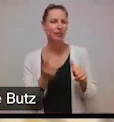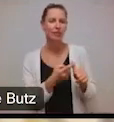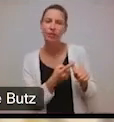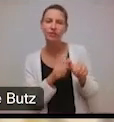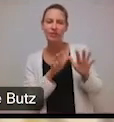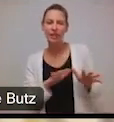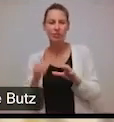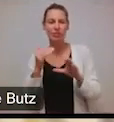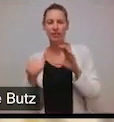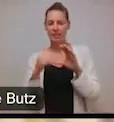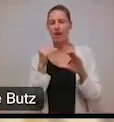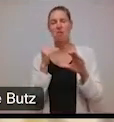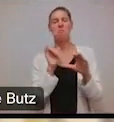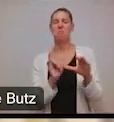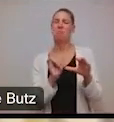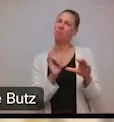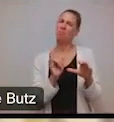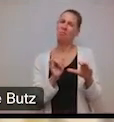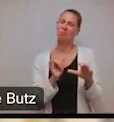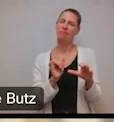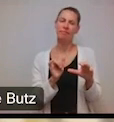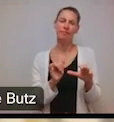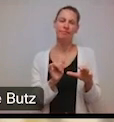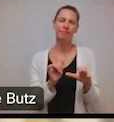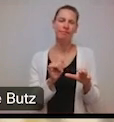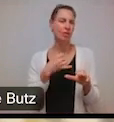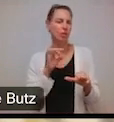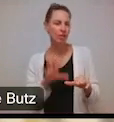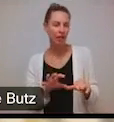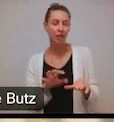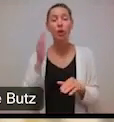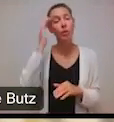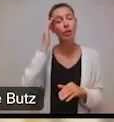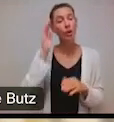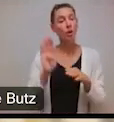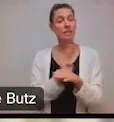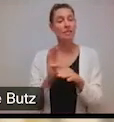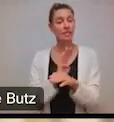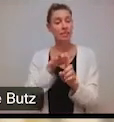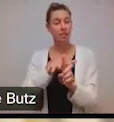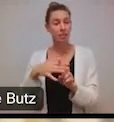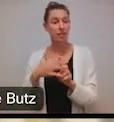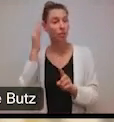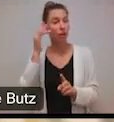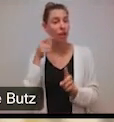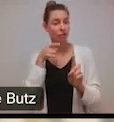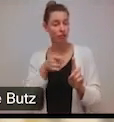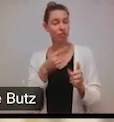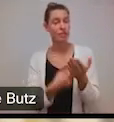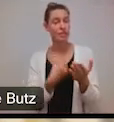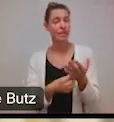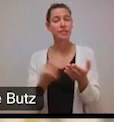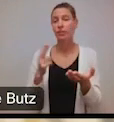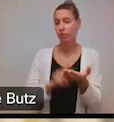draft. And we know this is a business context because she's talking about the contract. And so this tells us that